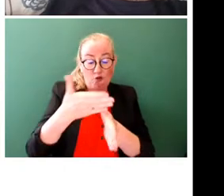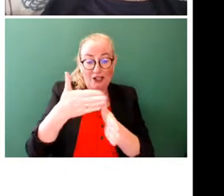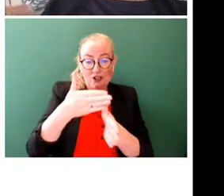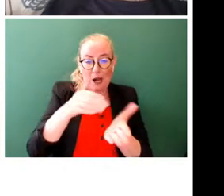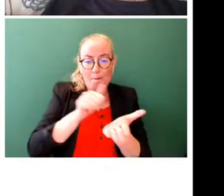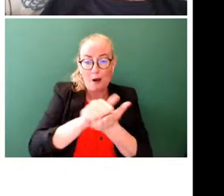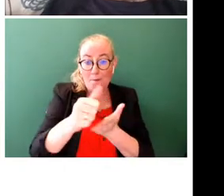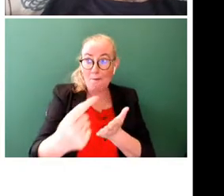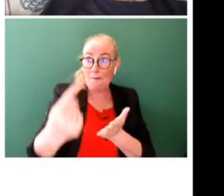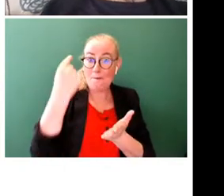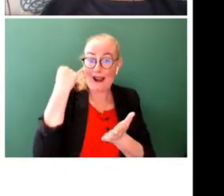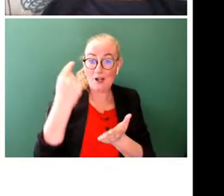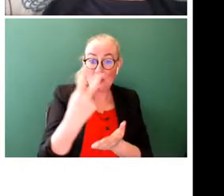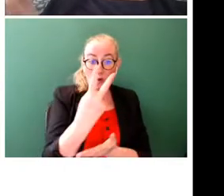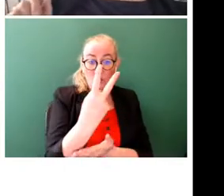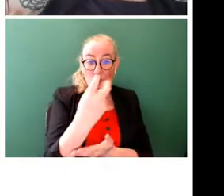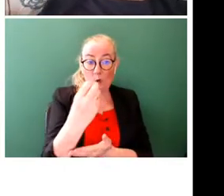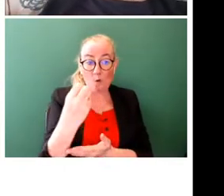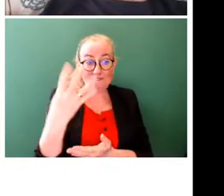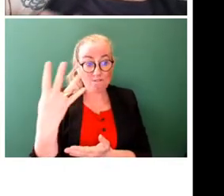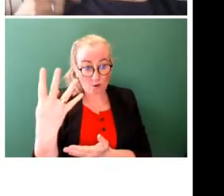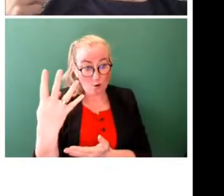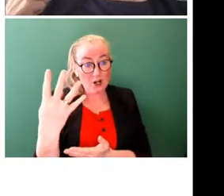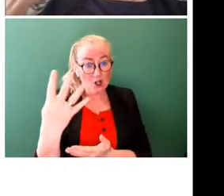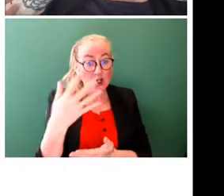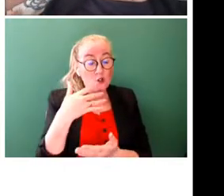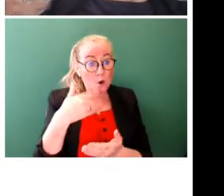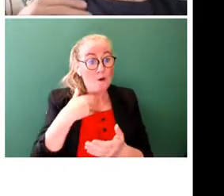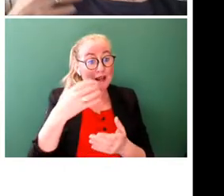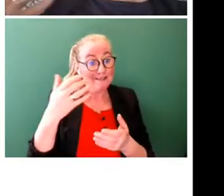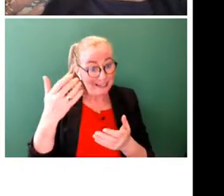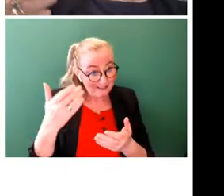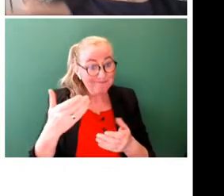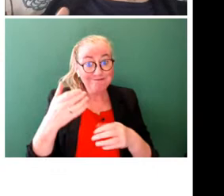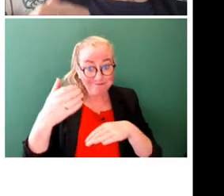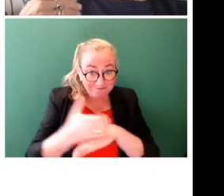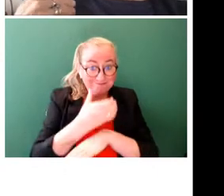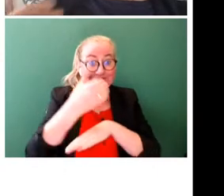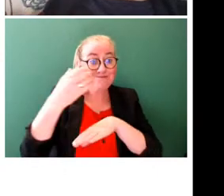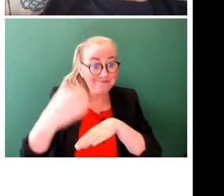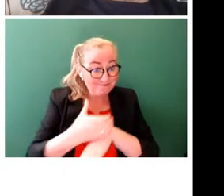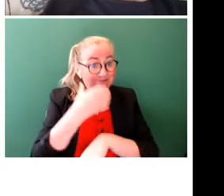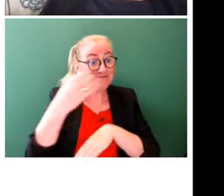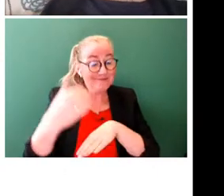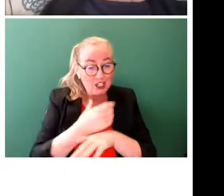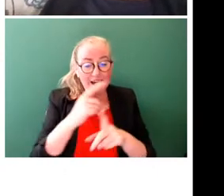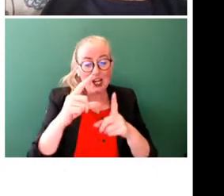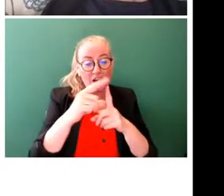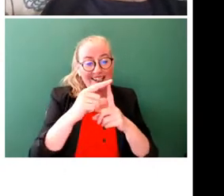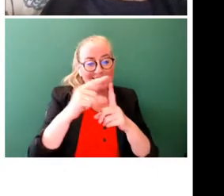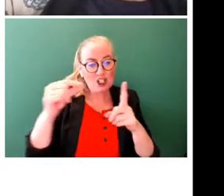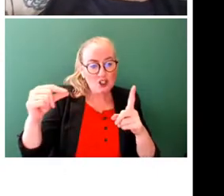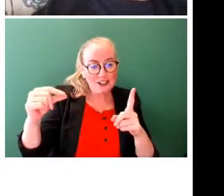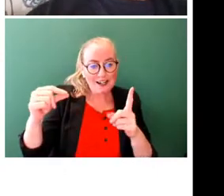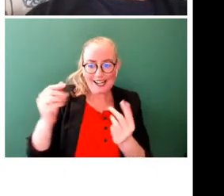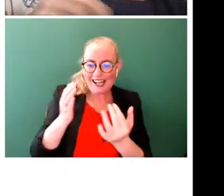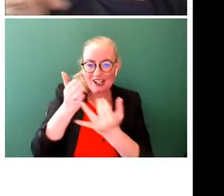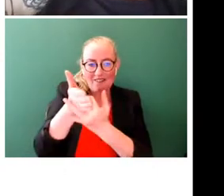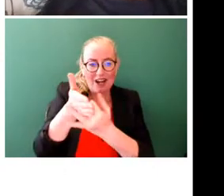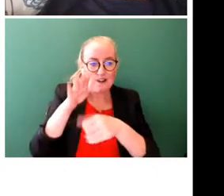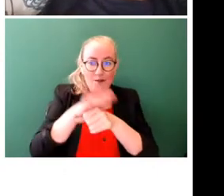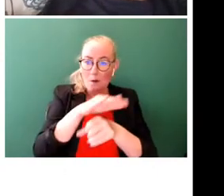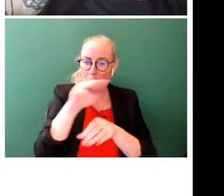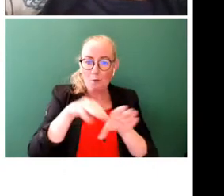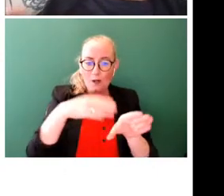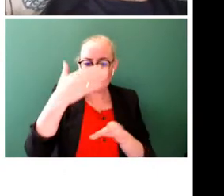in 2004. So we've been plugging away at the idea of digital interventions for people with dementia. If